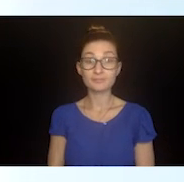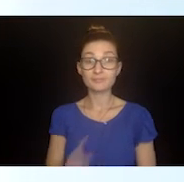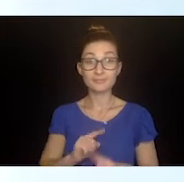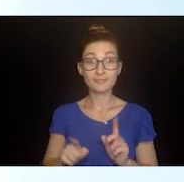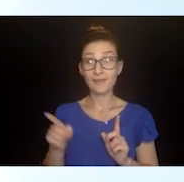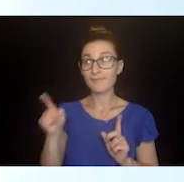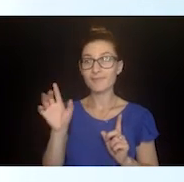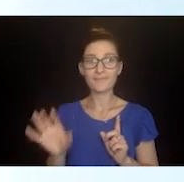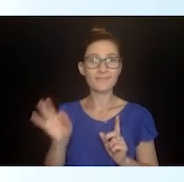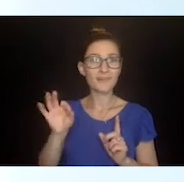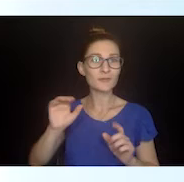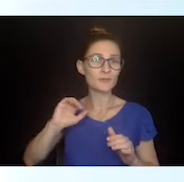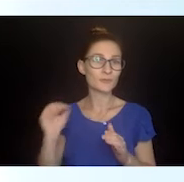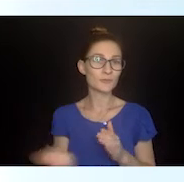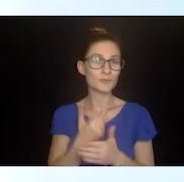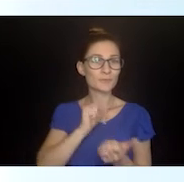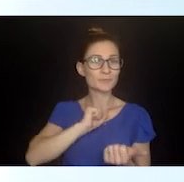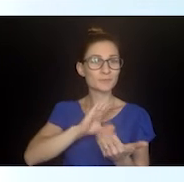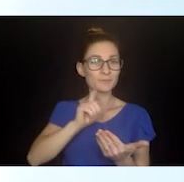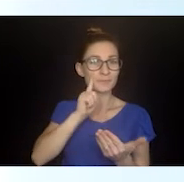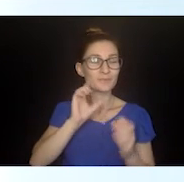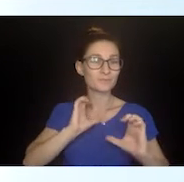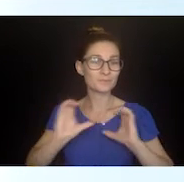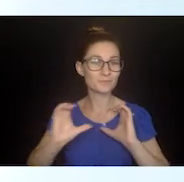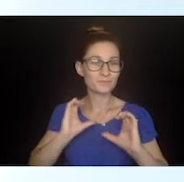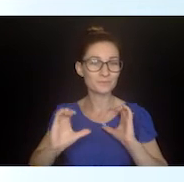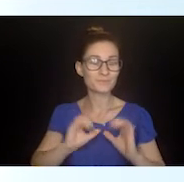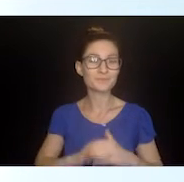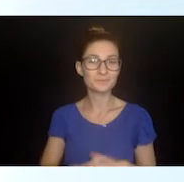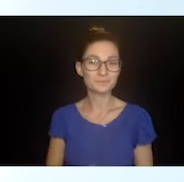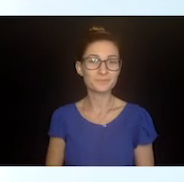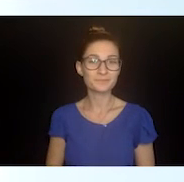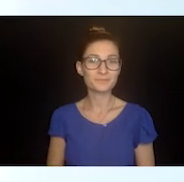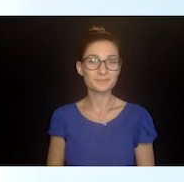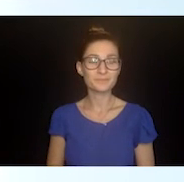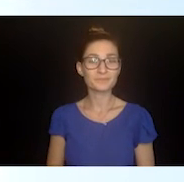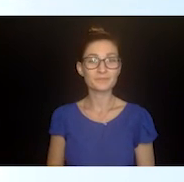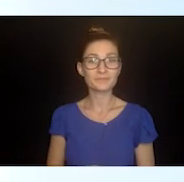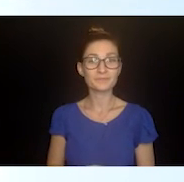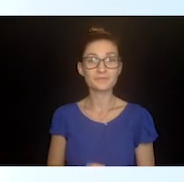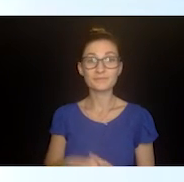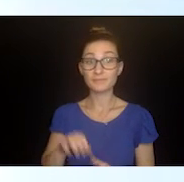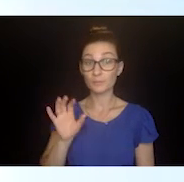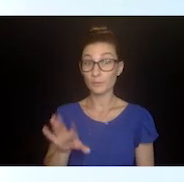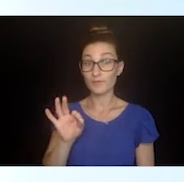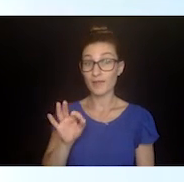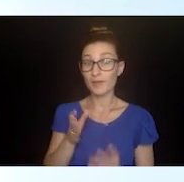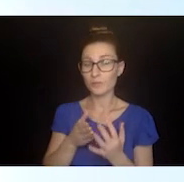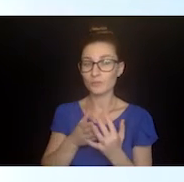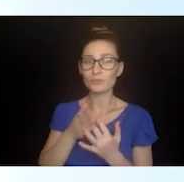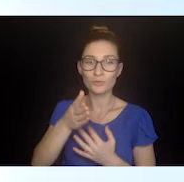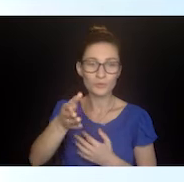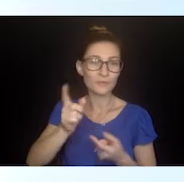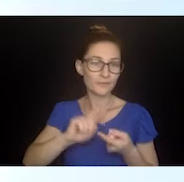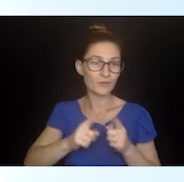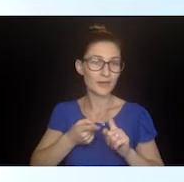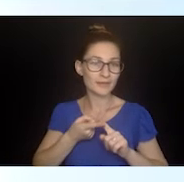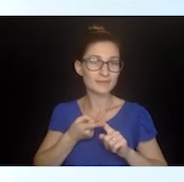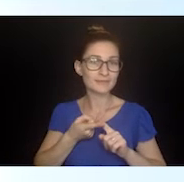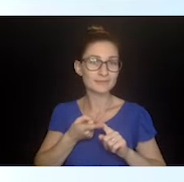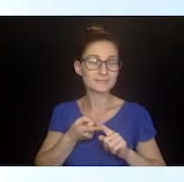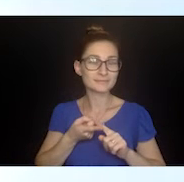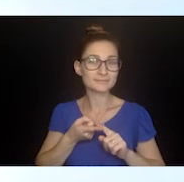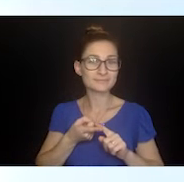But he's found a different way to communicate. And this came about through a friend,